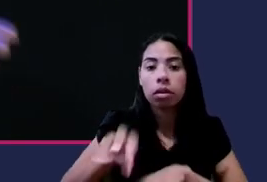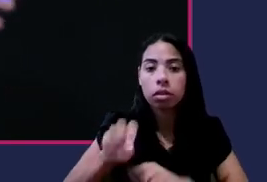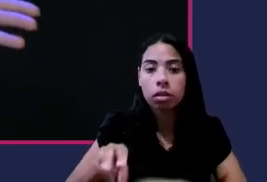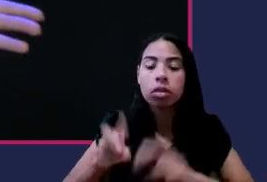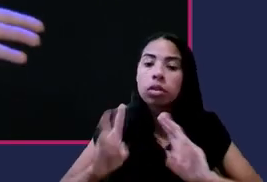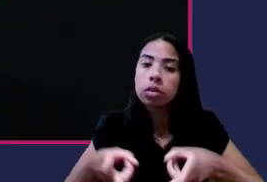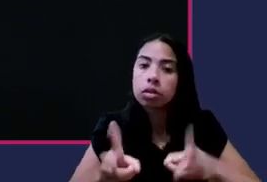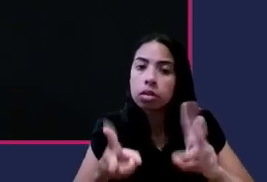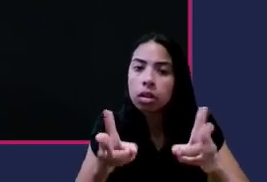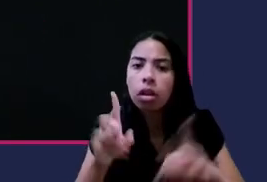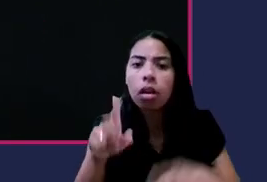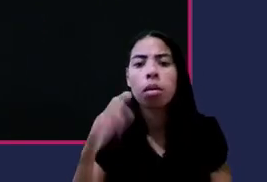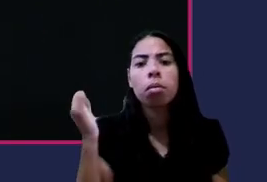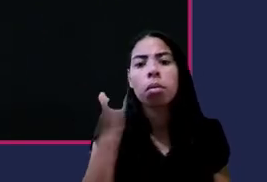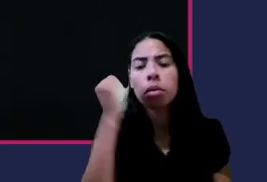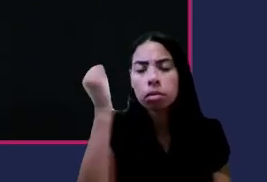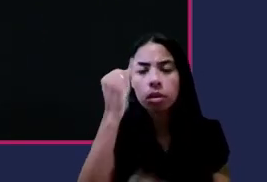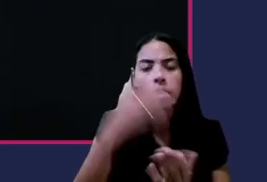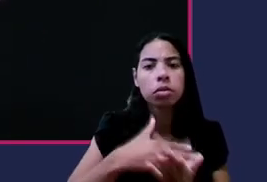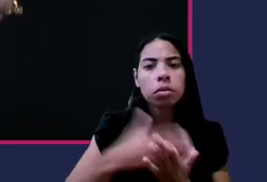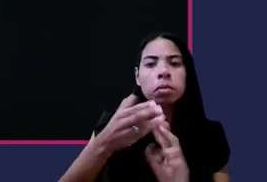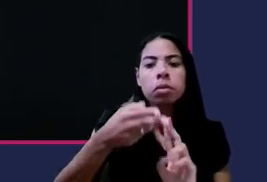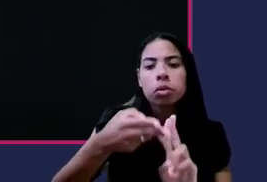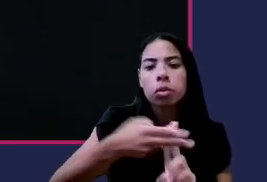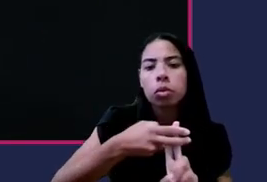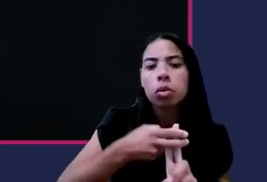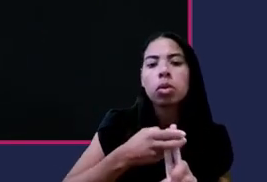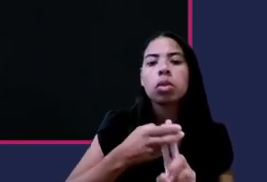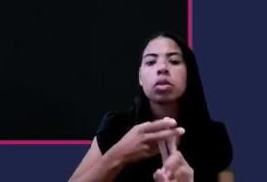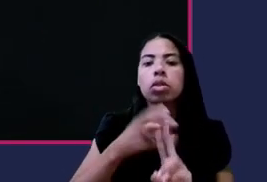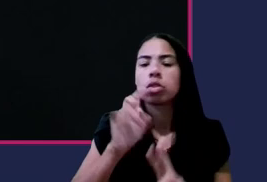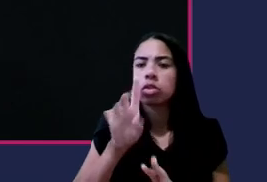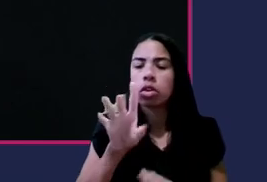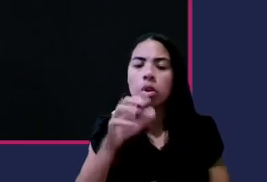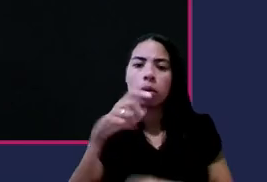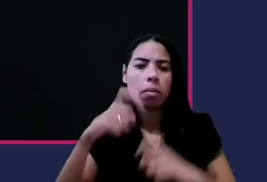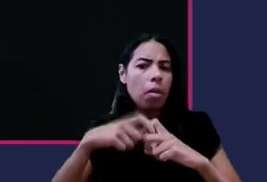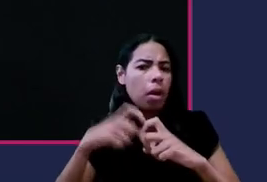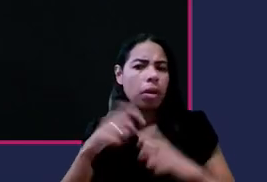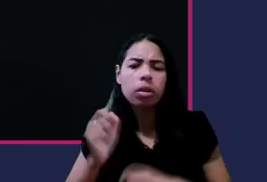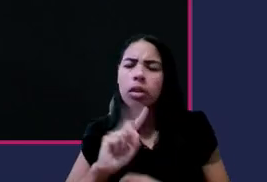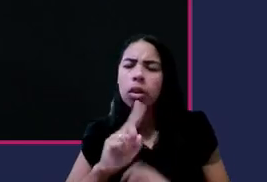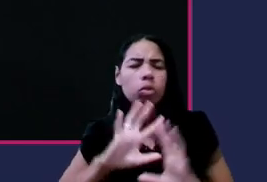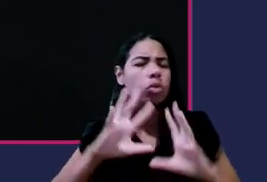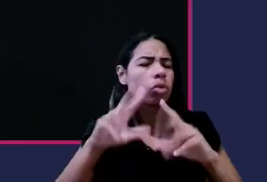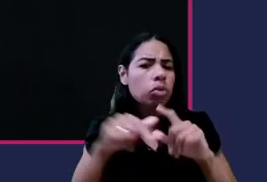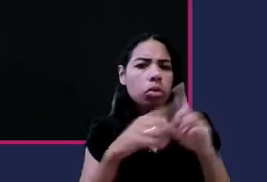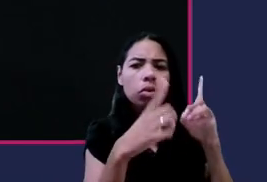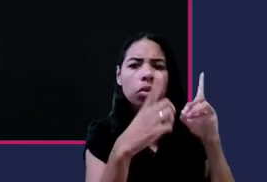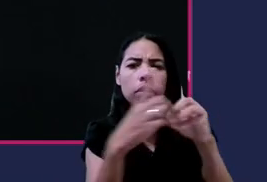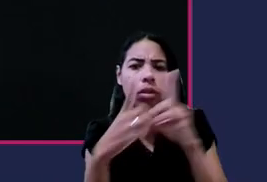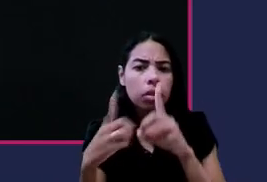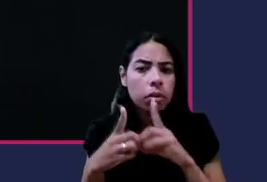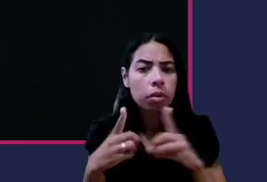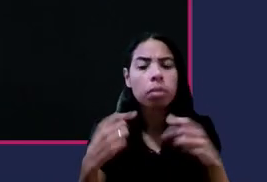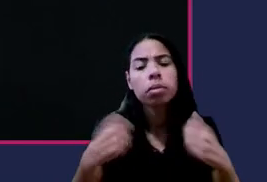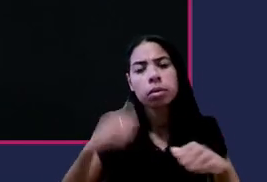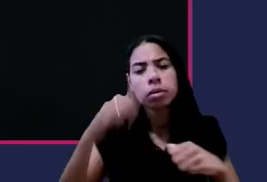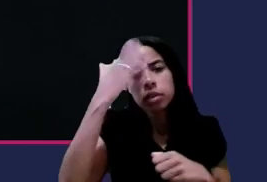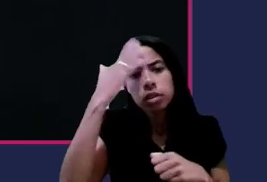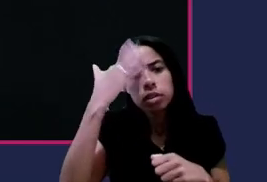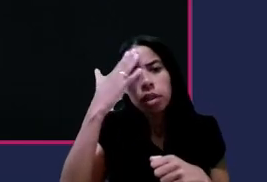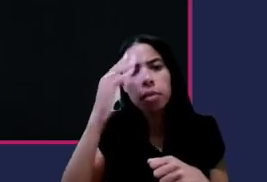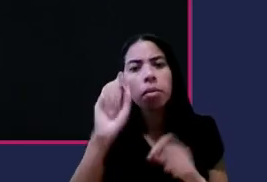trained professionals. When the patient gets into the public health system door, so we must